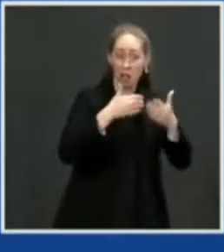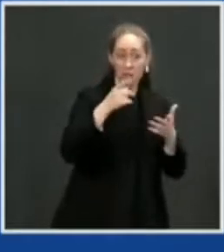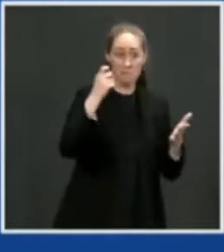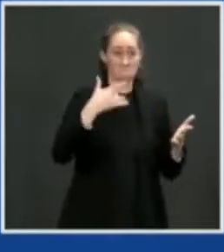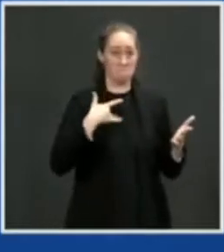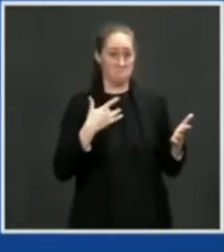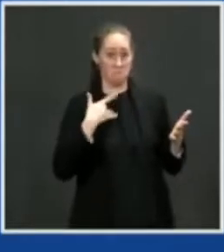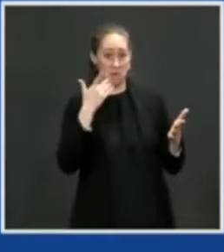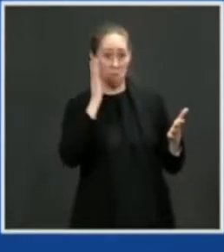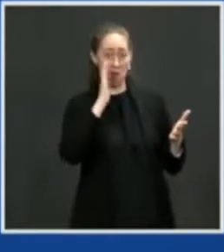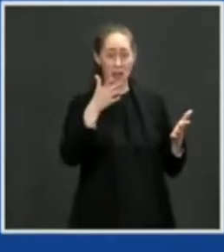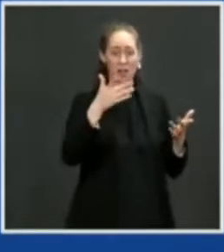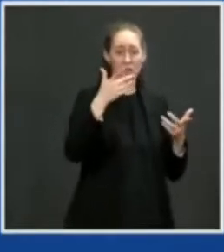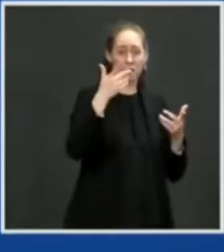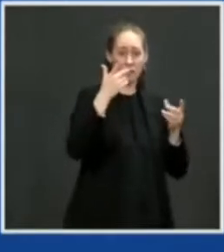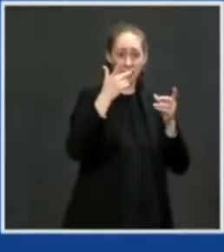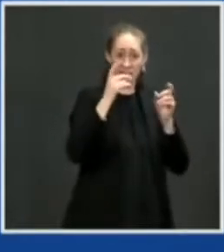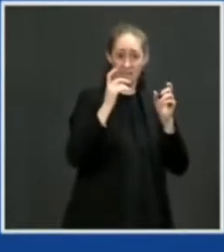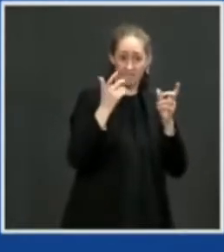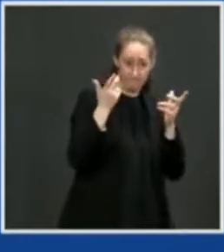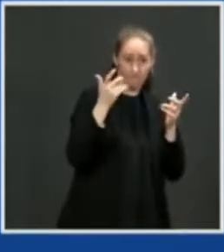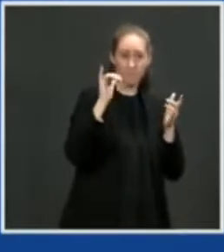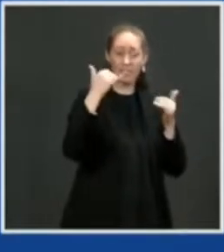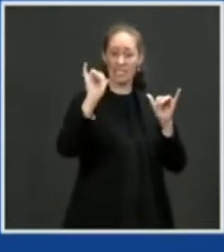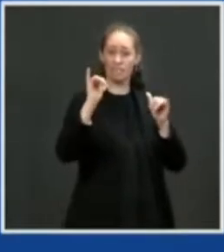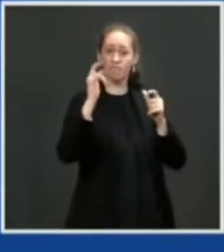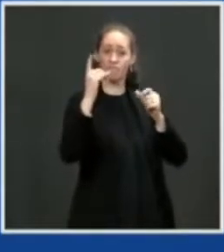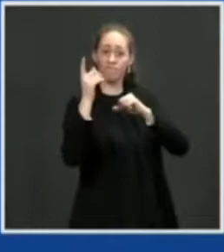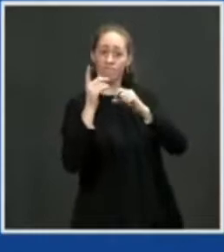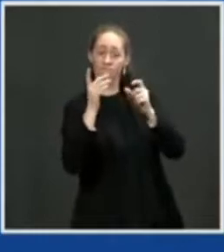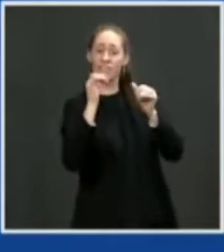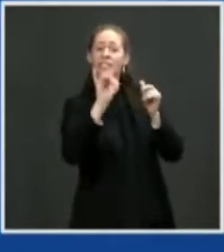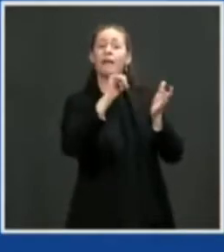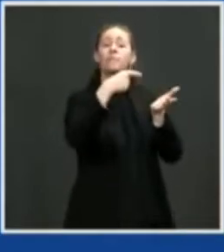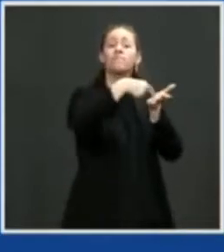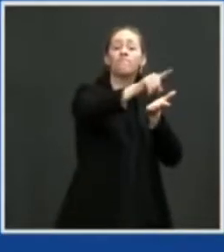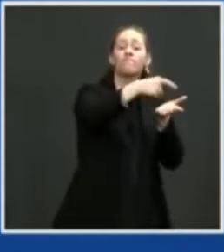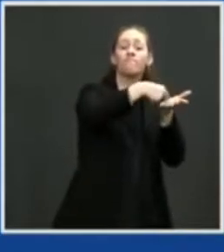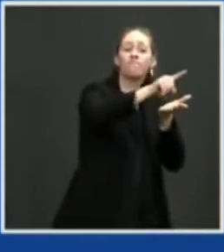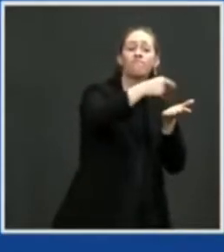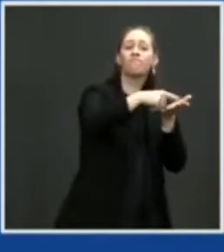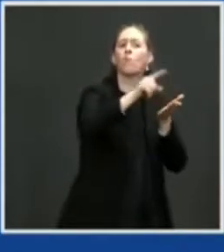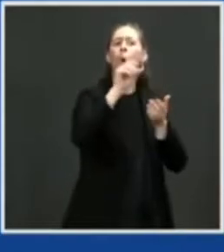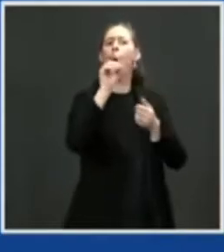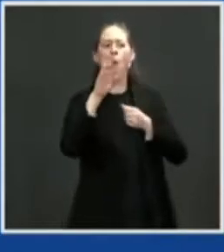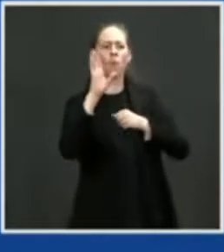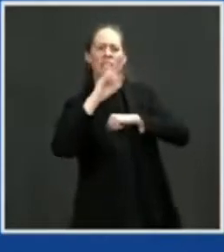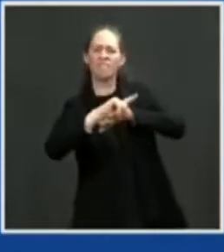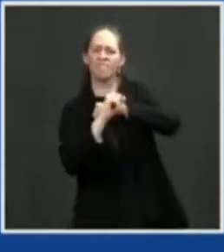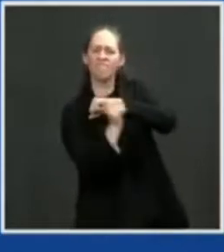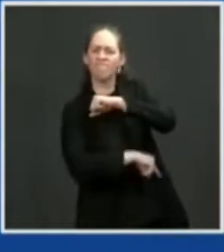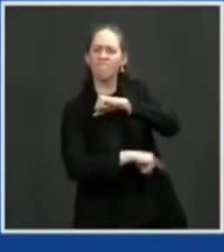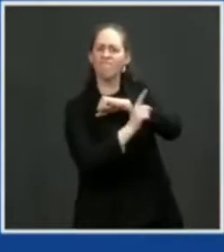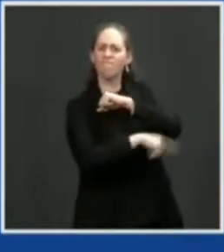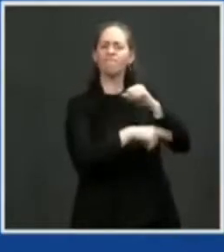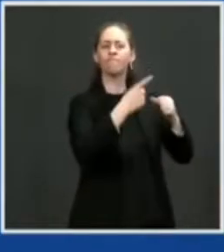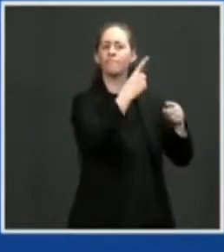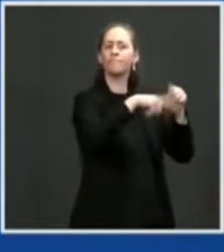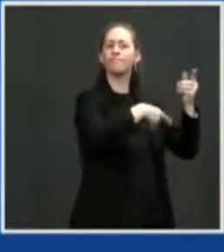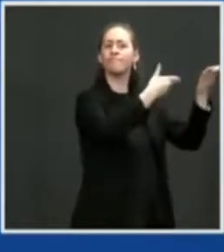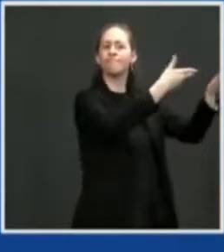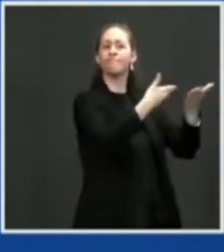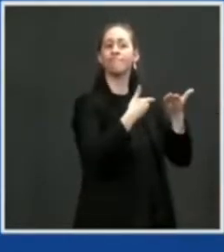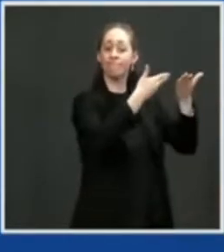Are you considering banning Tariffs? imports of forced labor products? What? And That's just a would you different consider cutting off culture. U.S. investment or